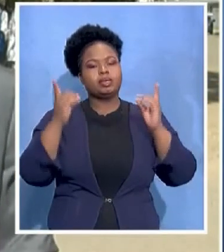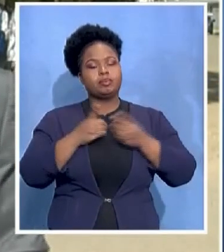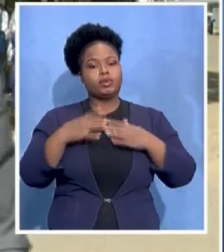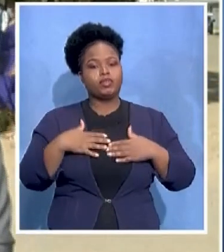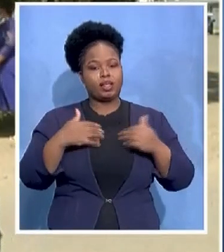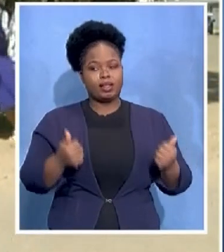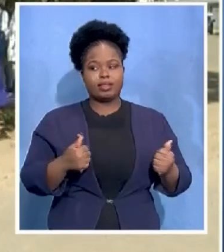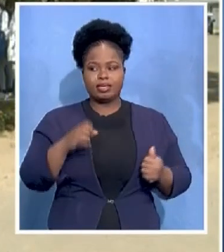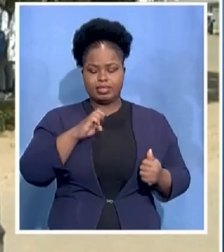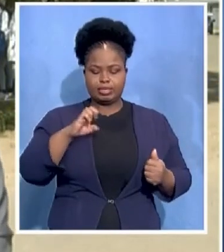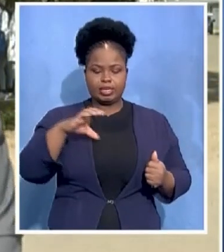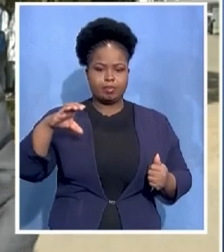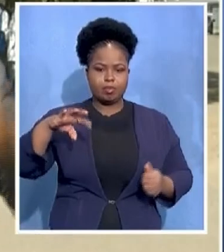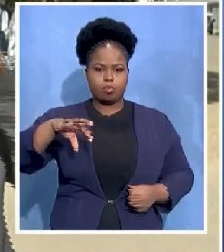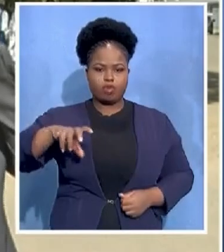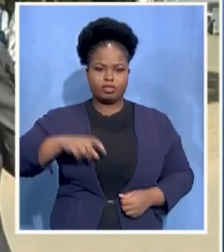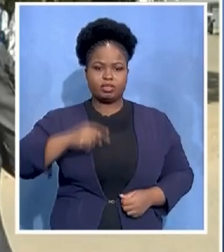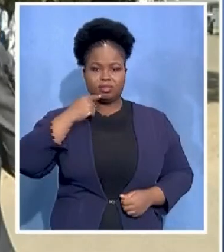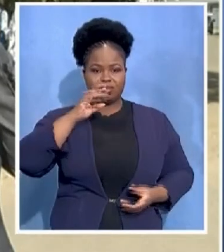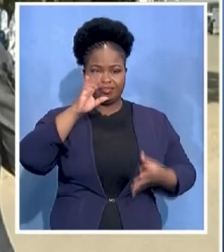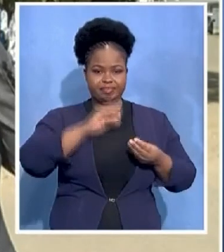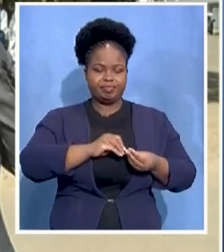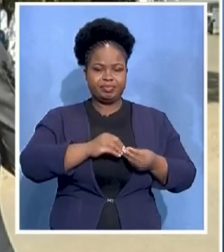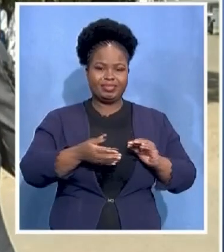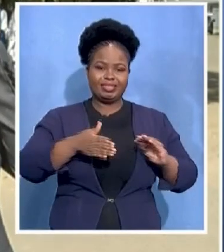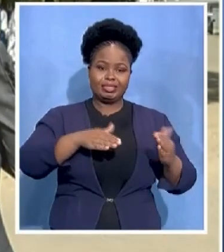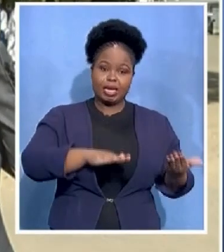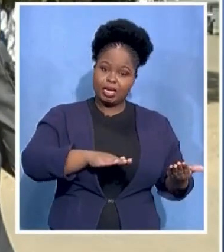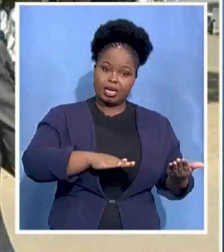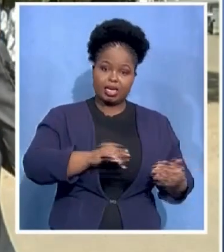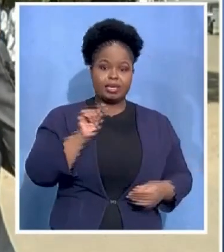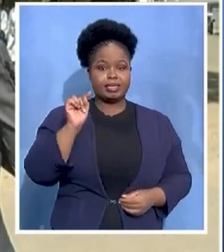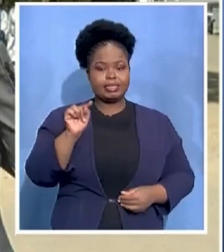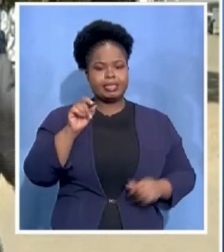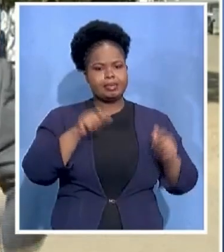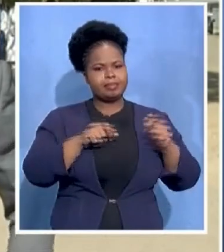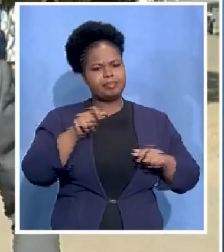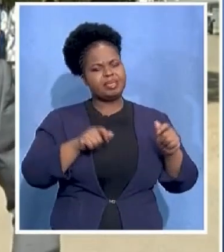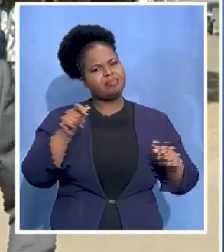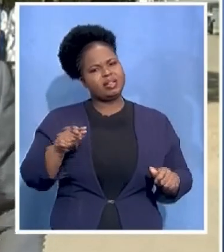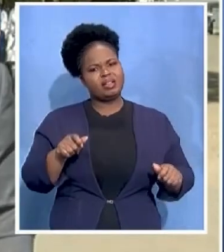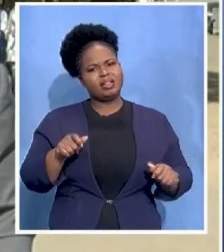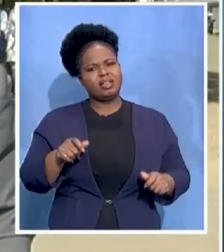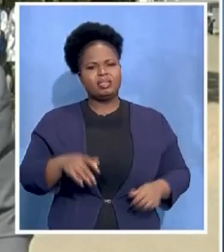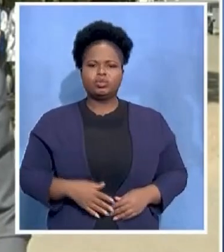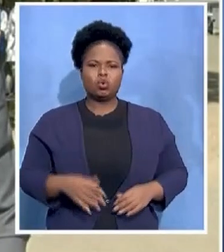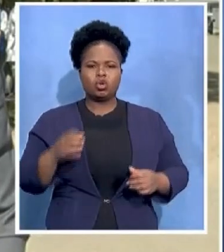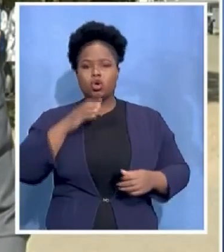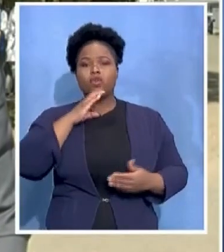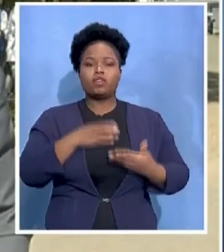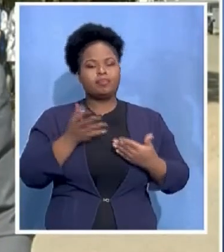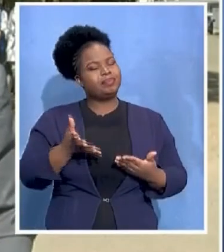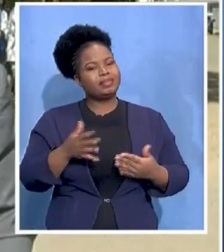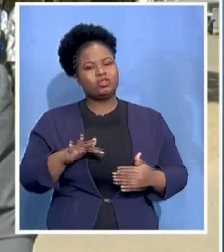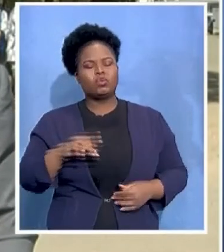number of fatalities, and these numbers can never be abstract because these are lives lost. 11,000,